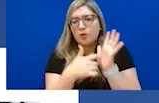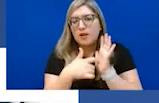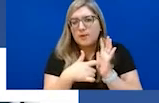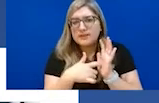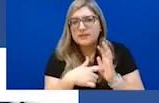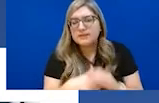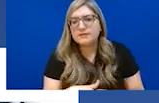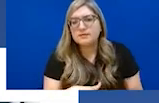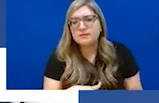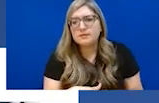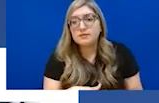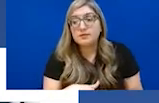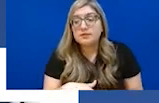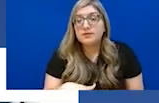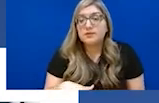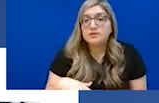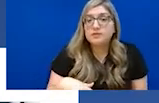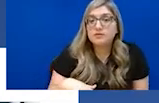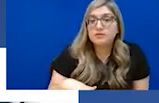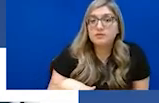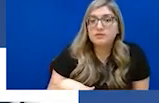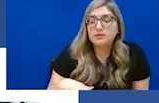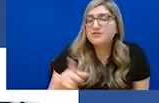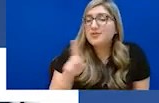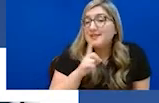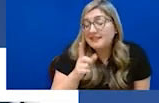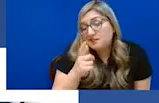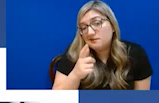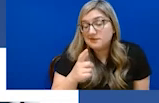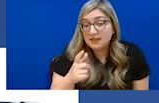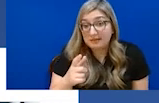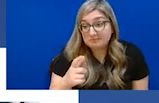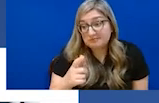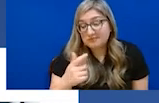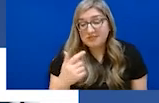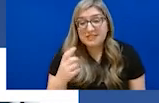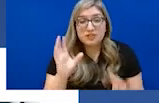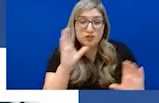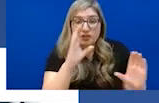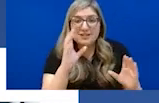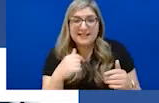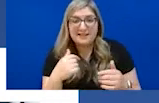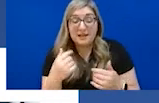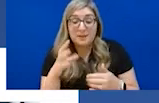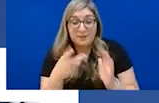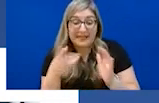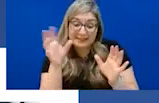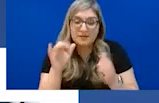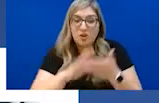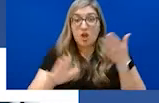not, colleges call the same class something different. That was why the